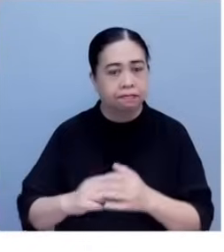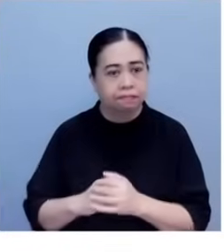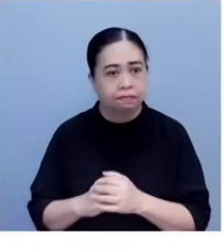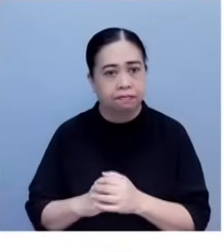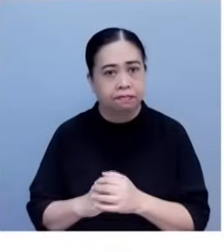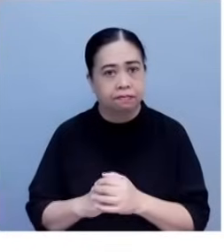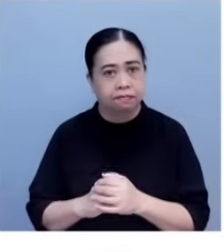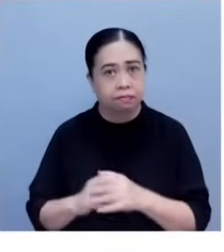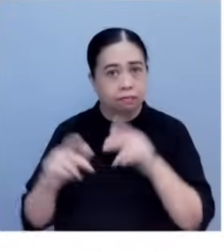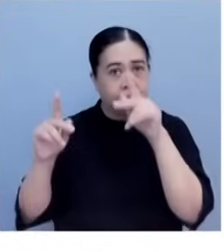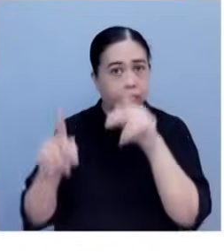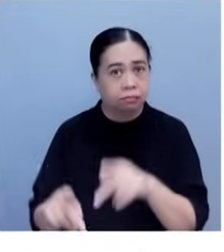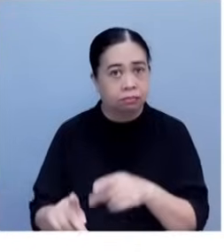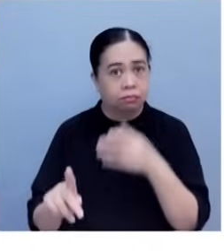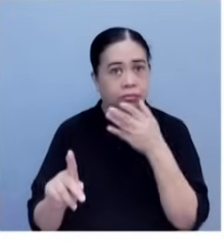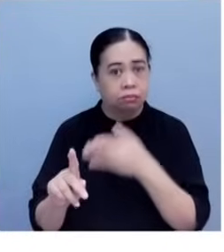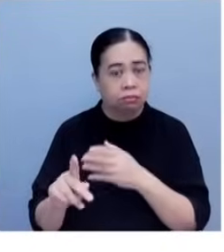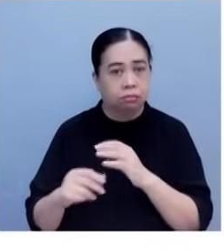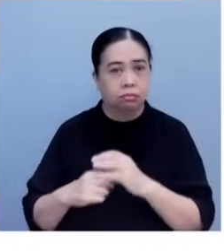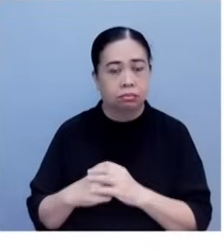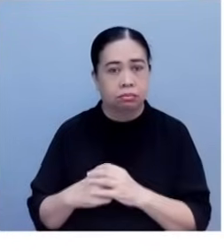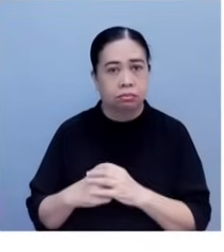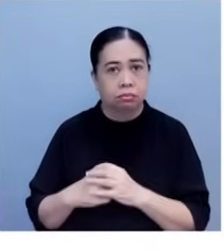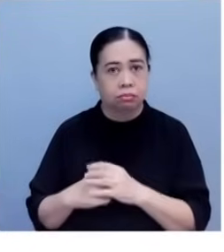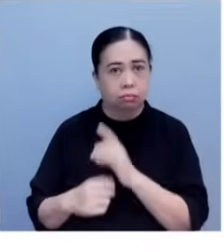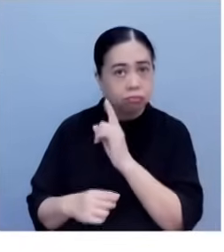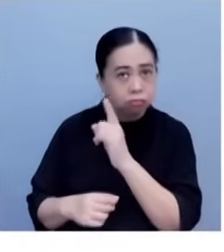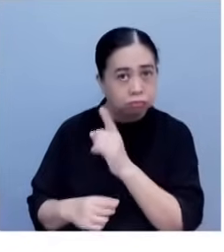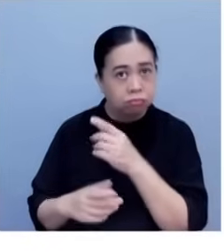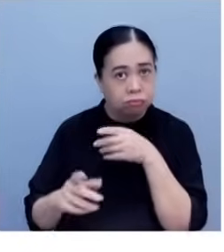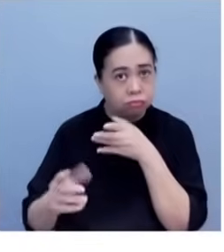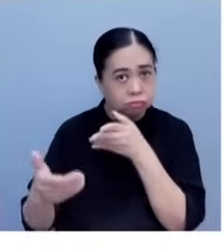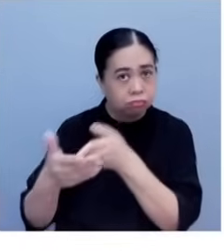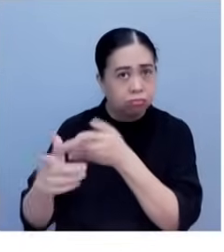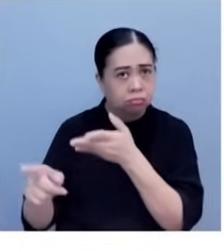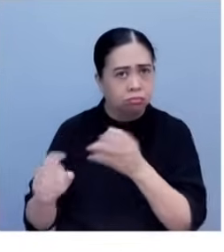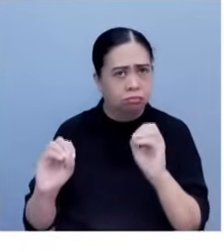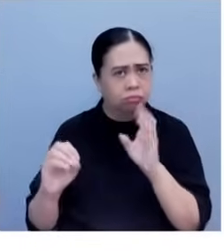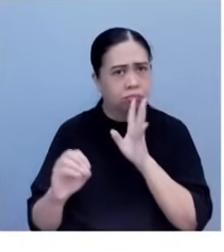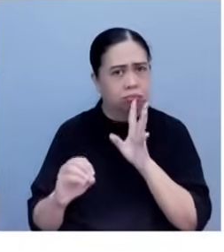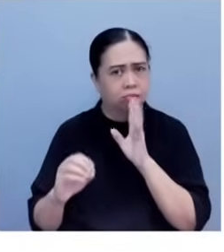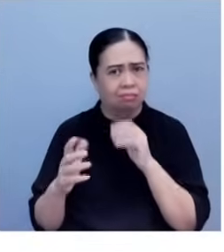was she the person being threatened?